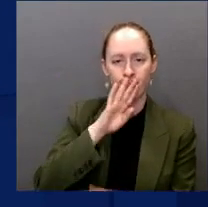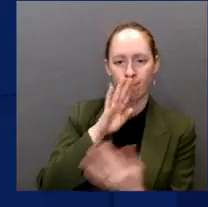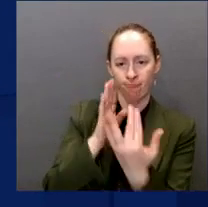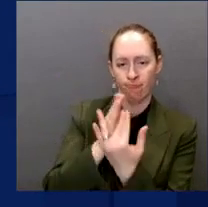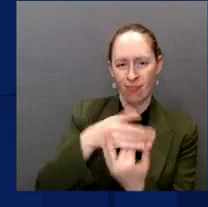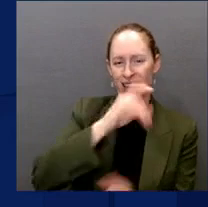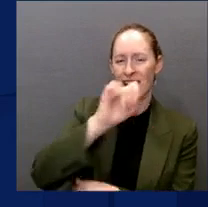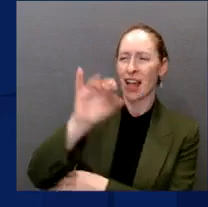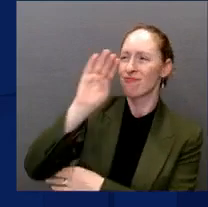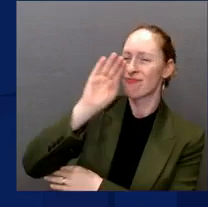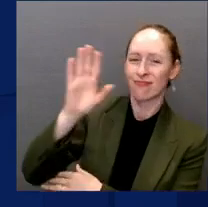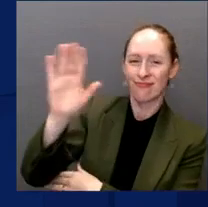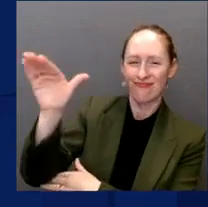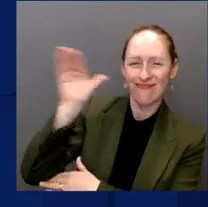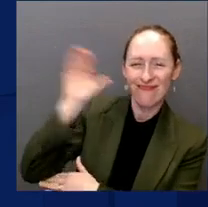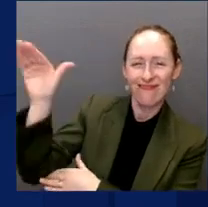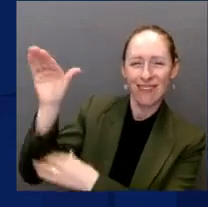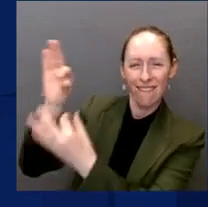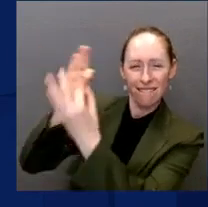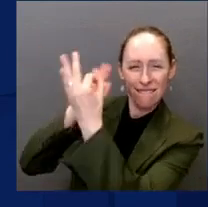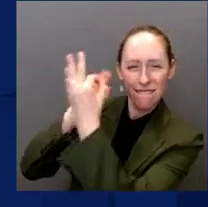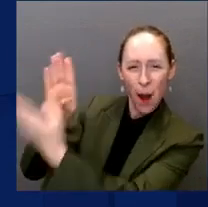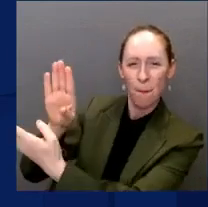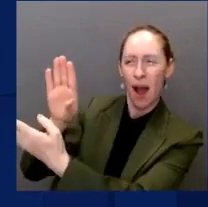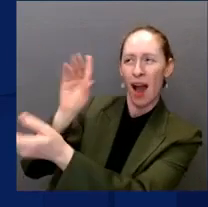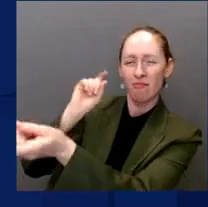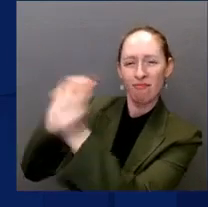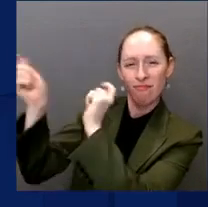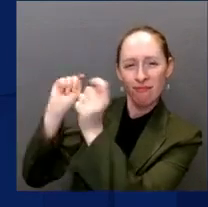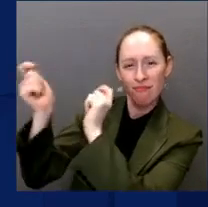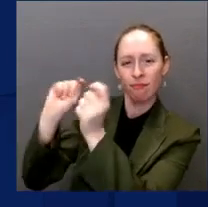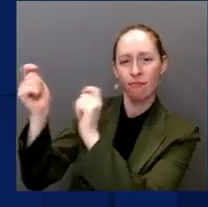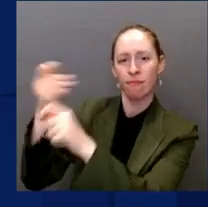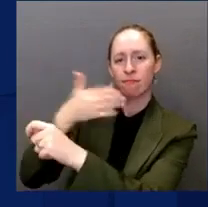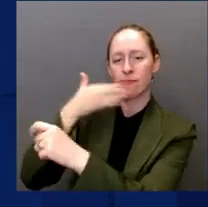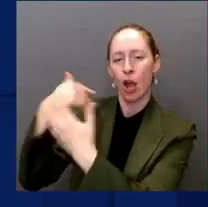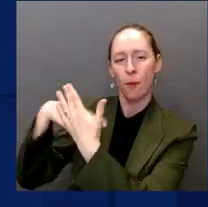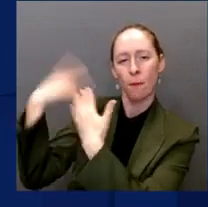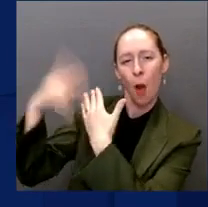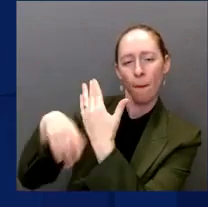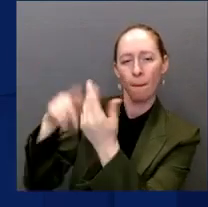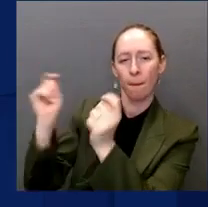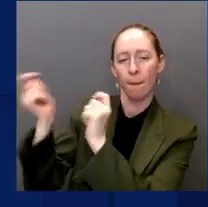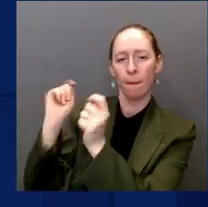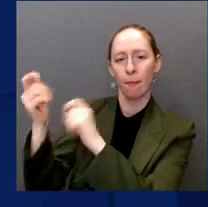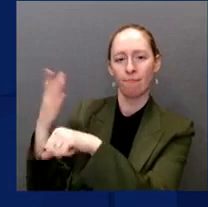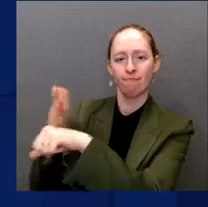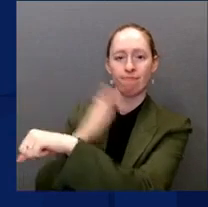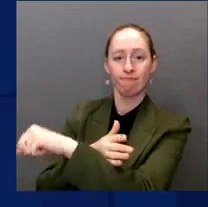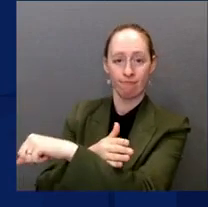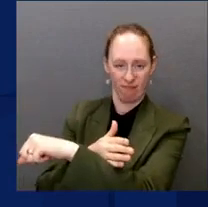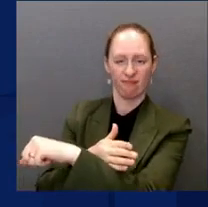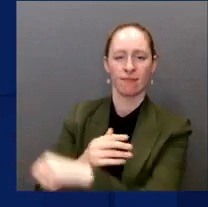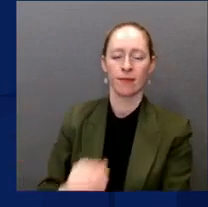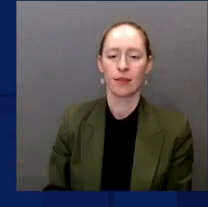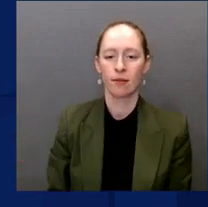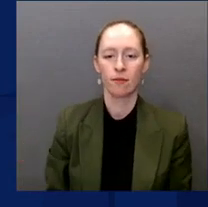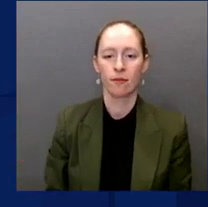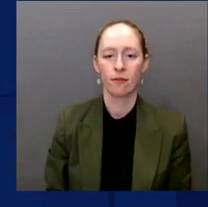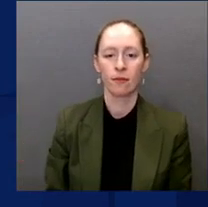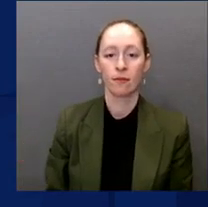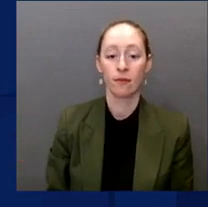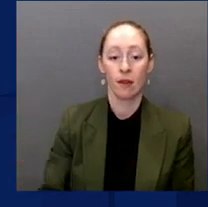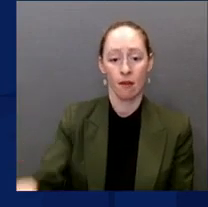historic opportunity for us to learn directly from those most impacted, lift up programs that have